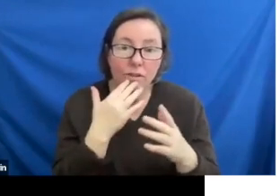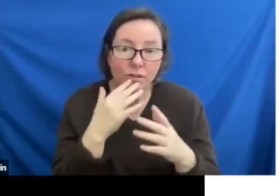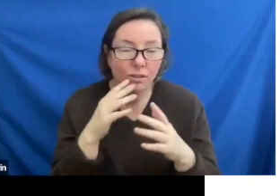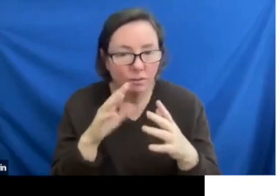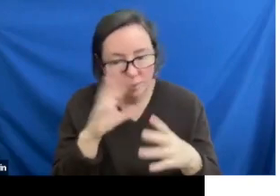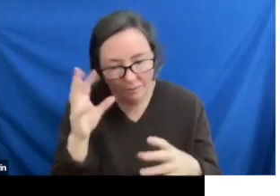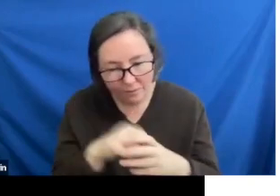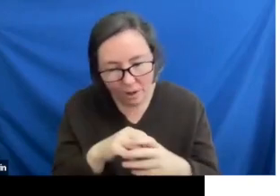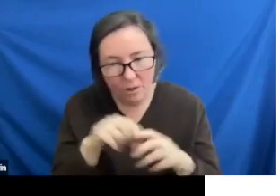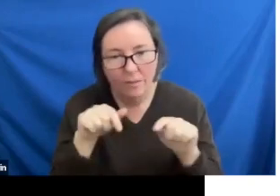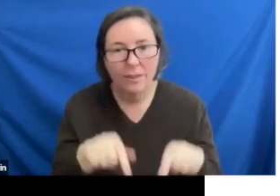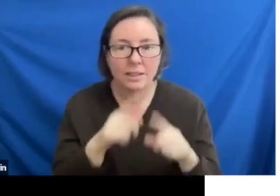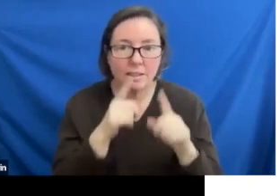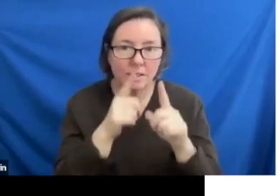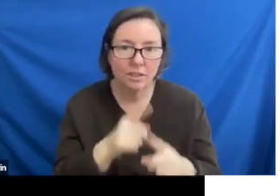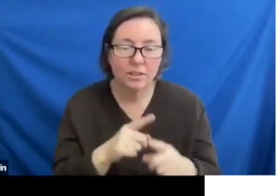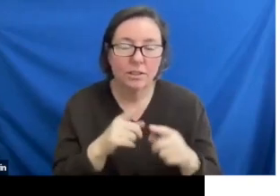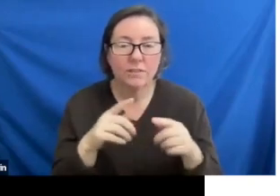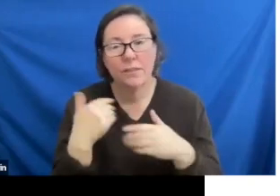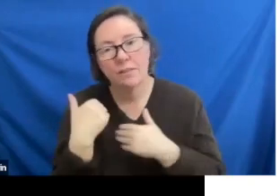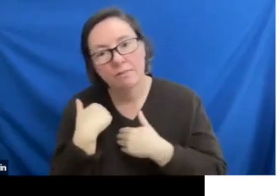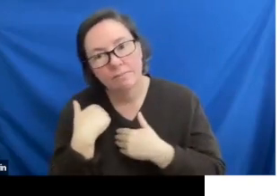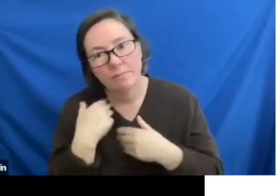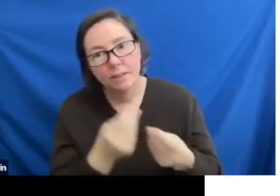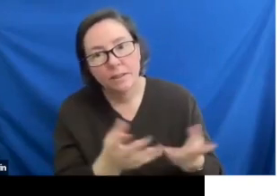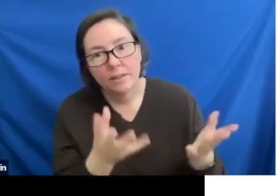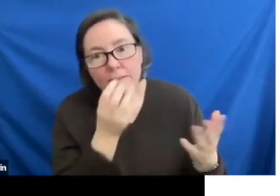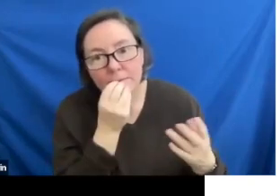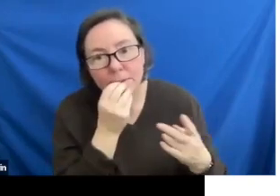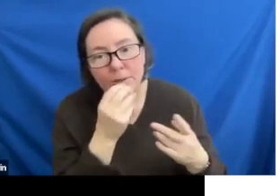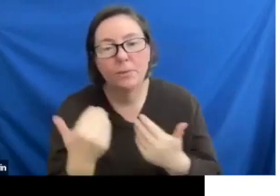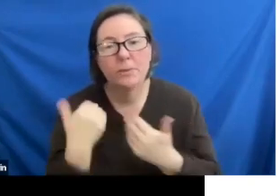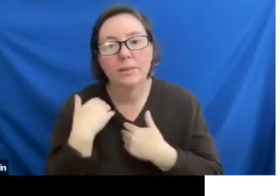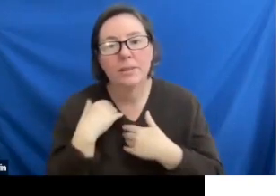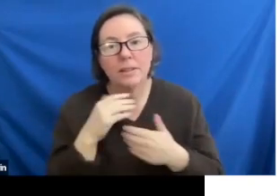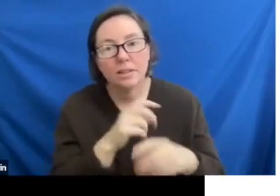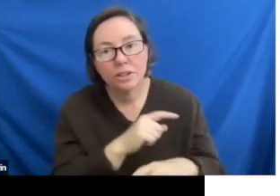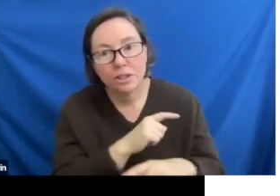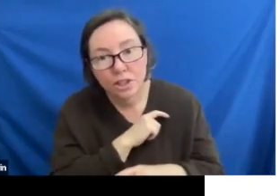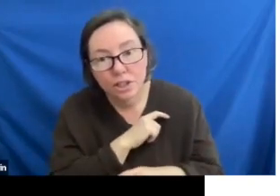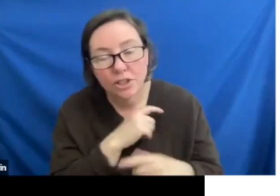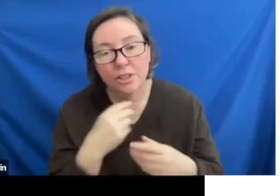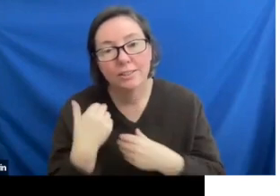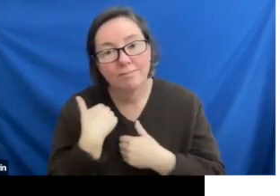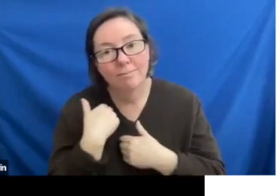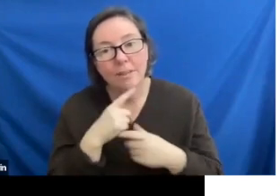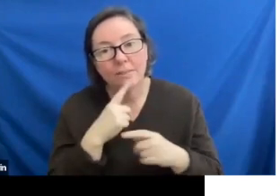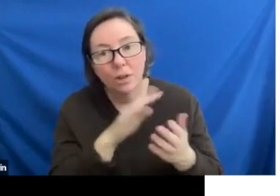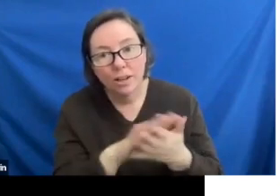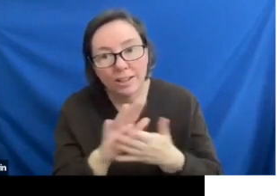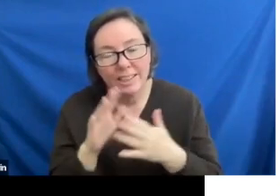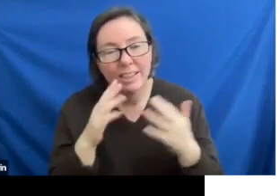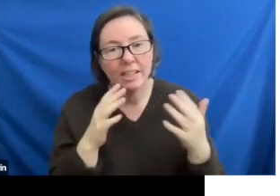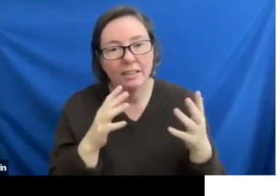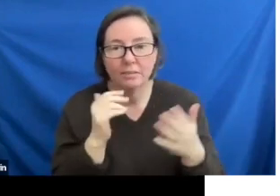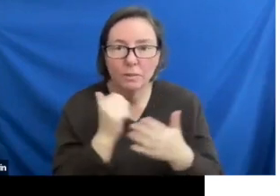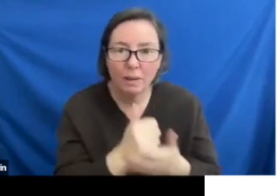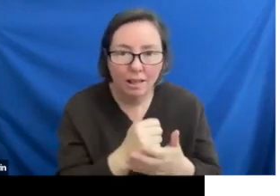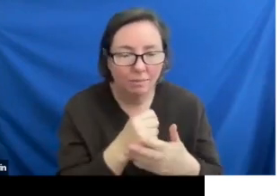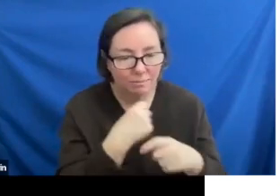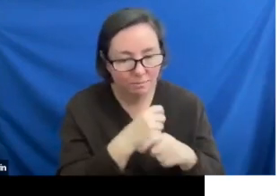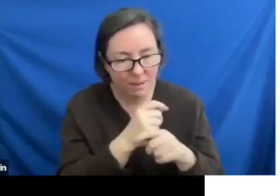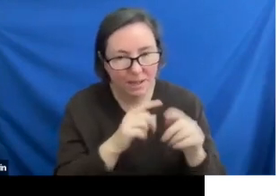initiative. They've done the food, they've done security, they've cleaned, they've done everything around this initiative to actually make it